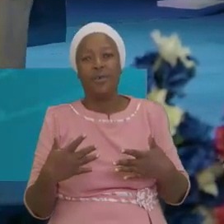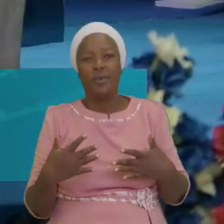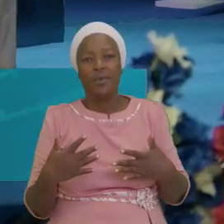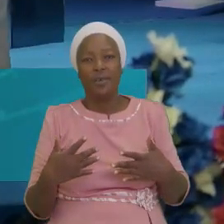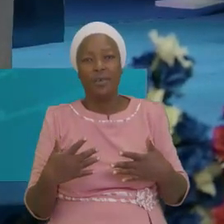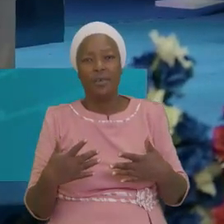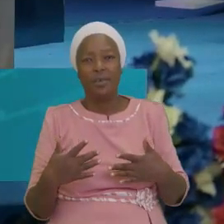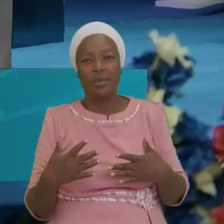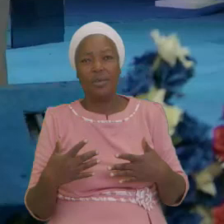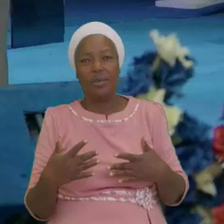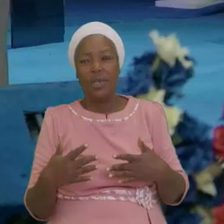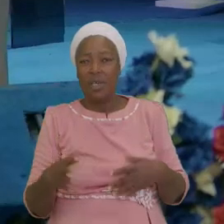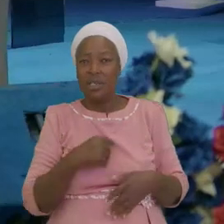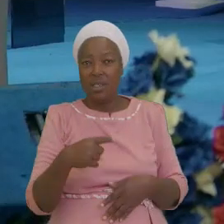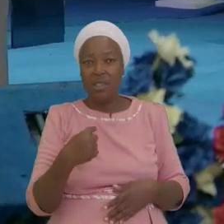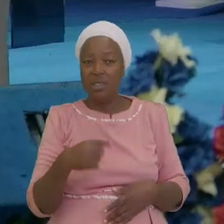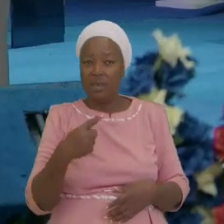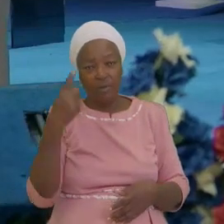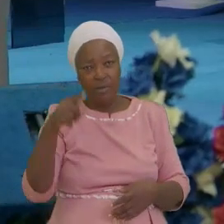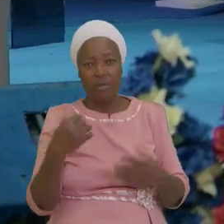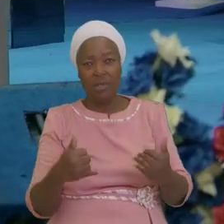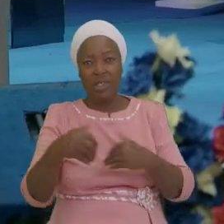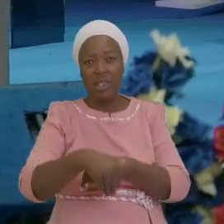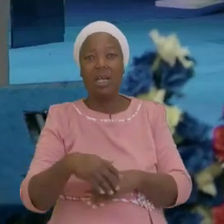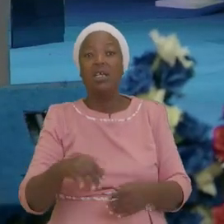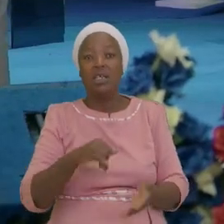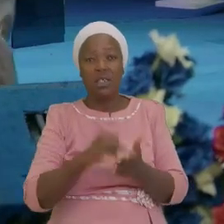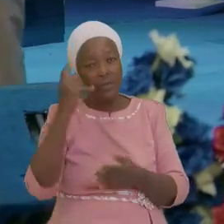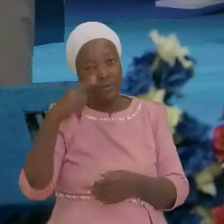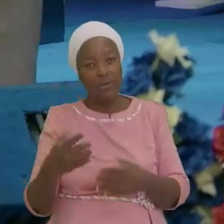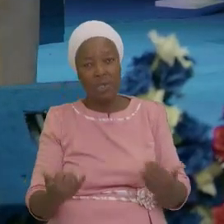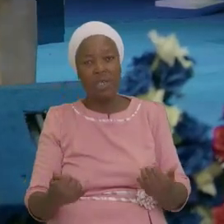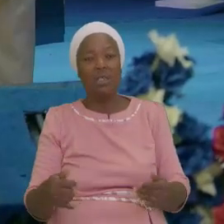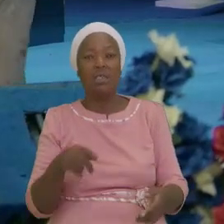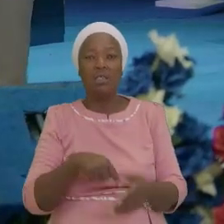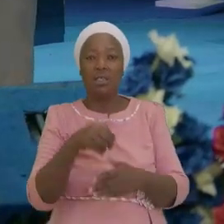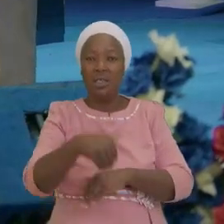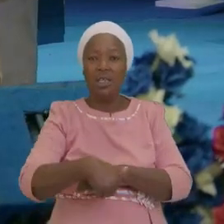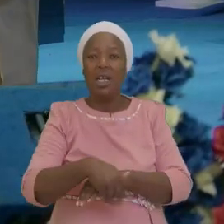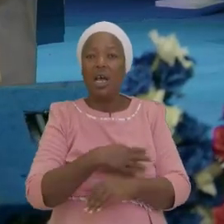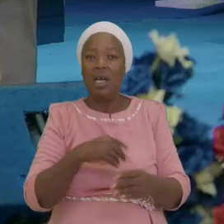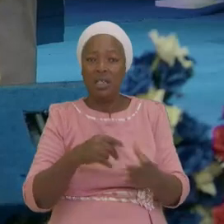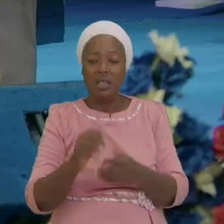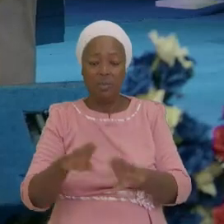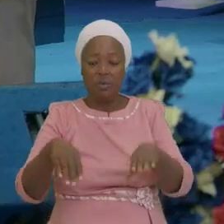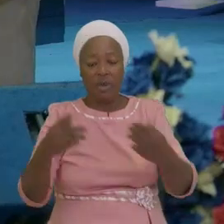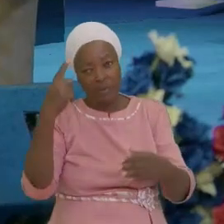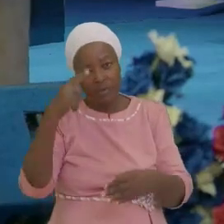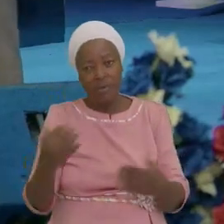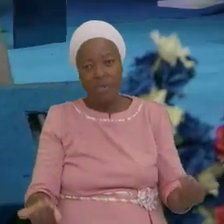It's here for you tonight, available for you tonight, provided for you